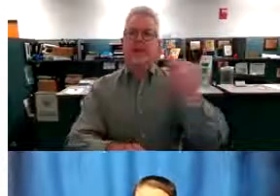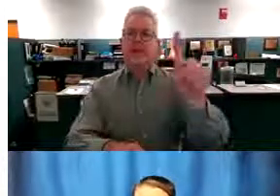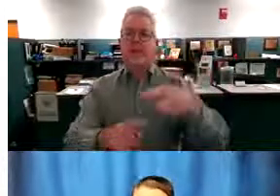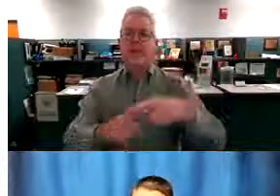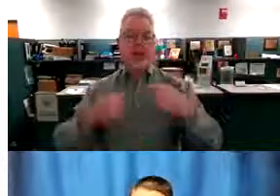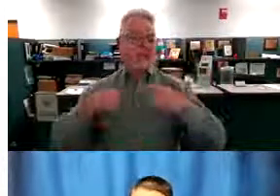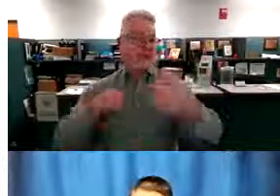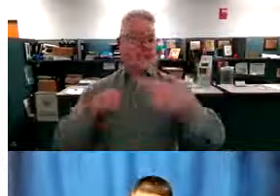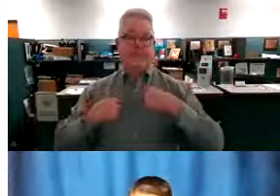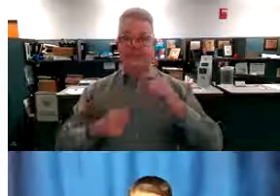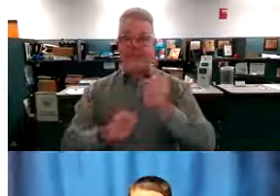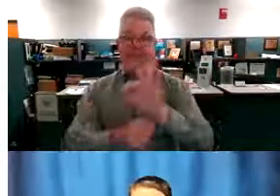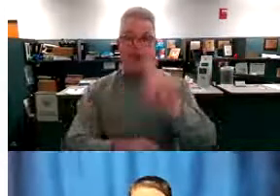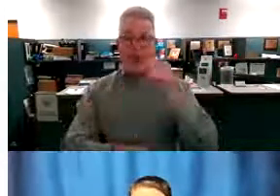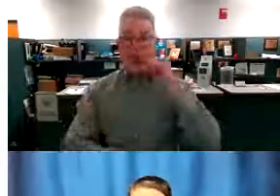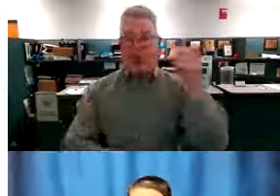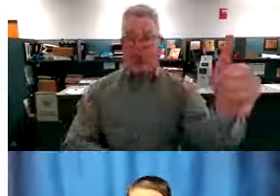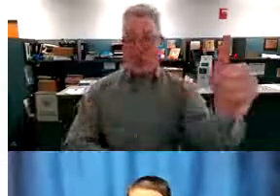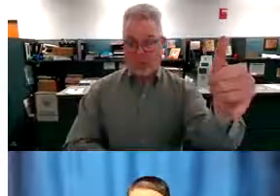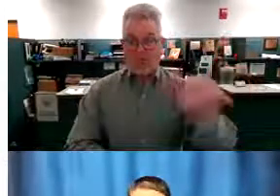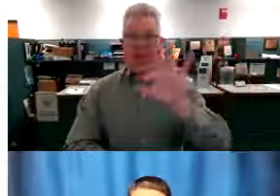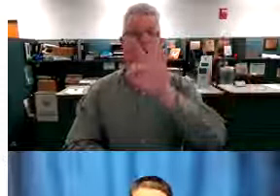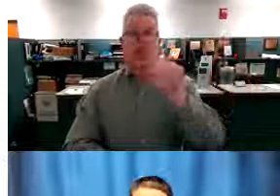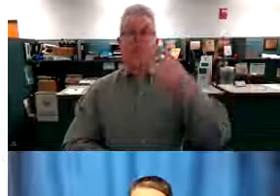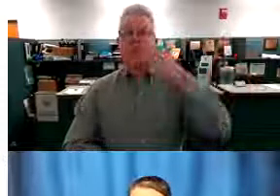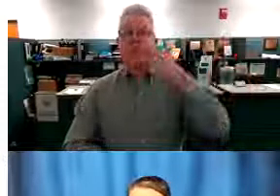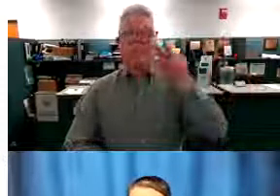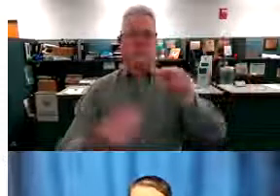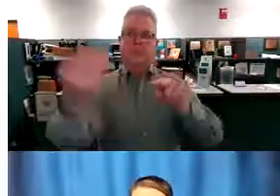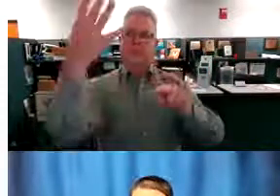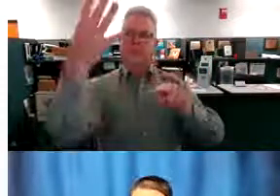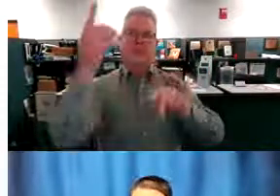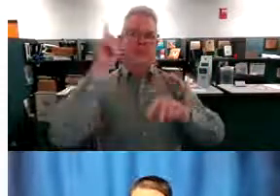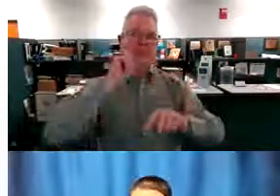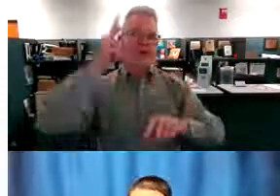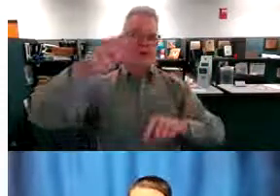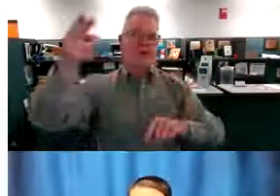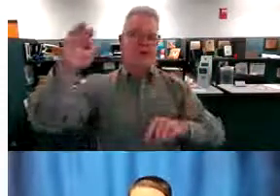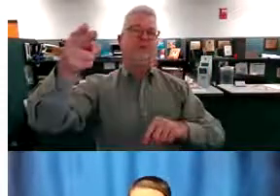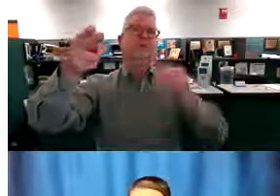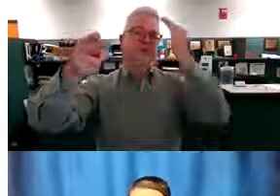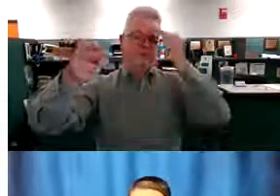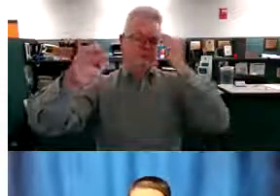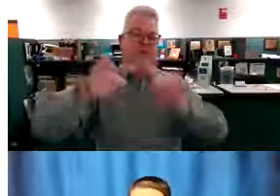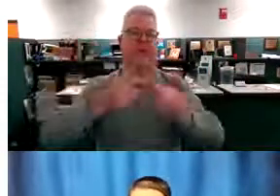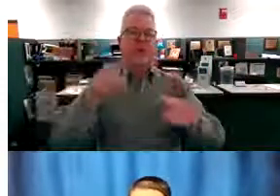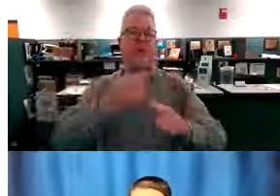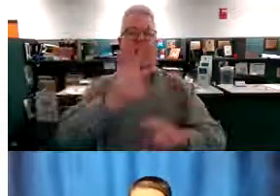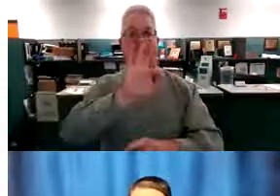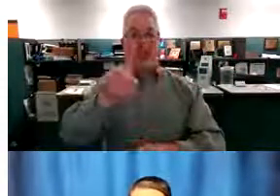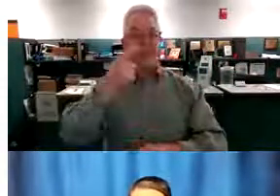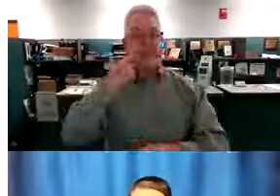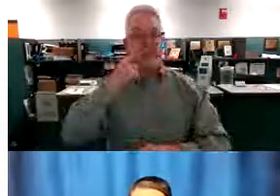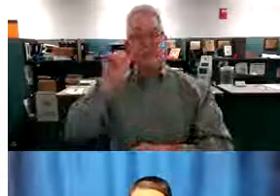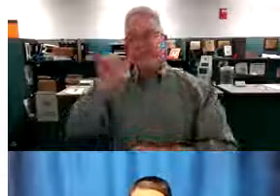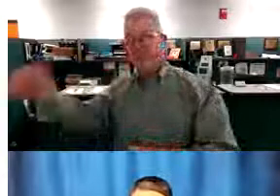goes into a 911 system, so that if you or myself or anyone were to call 911, it pops up on their screen that someone